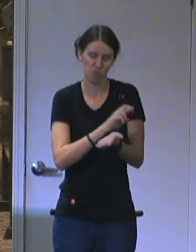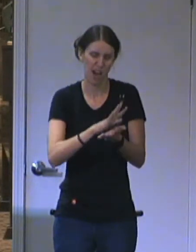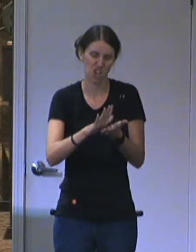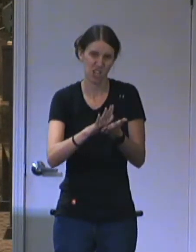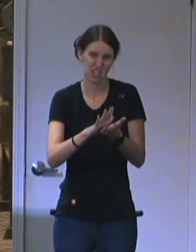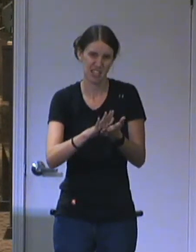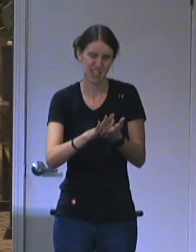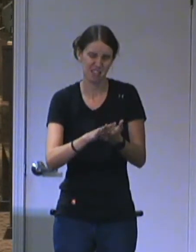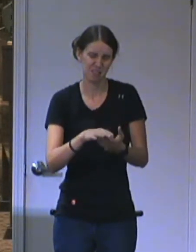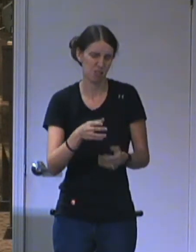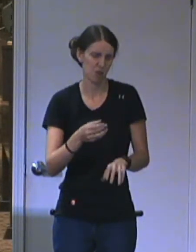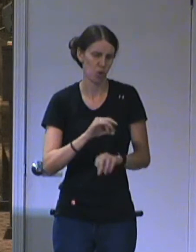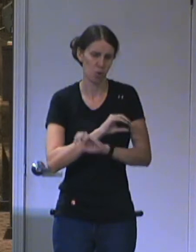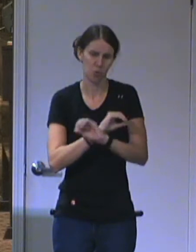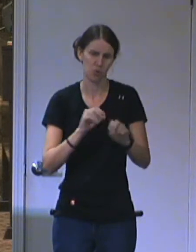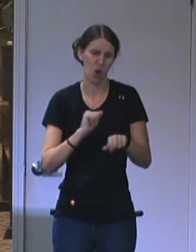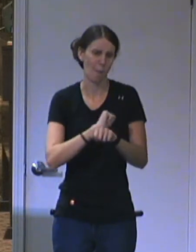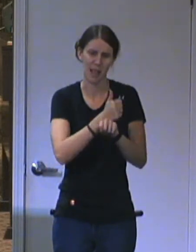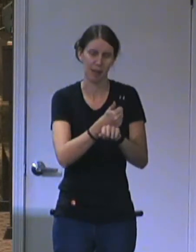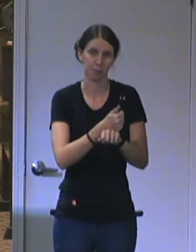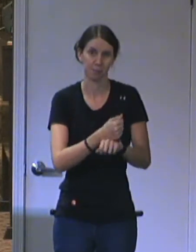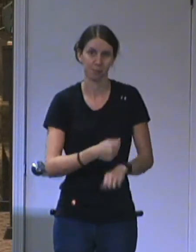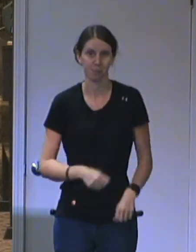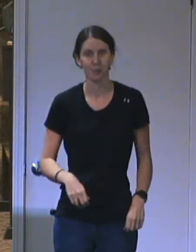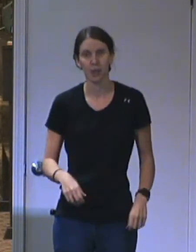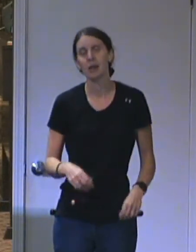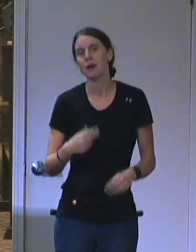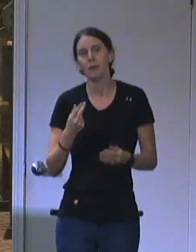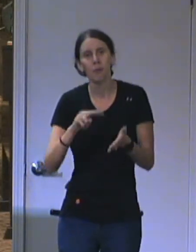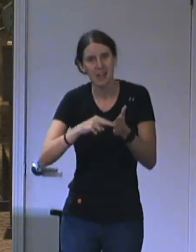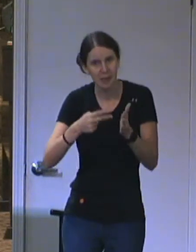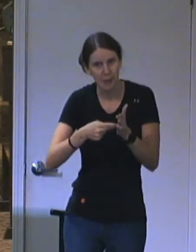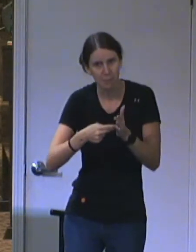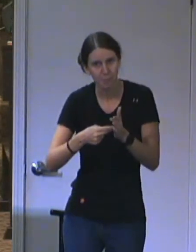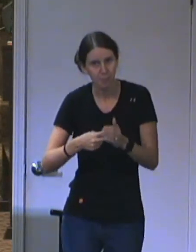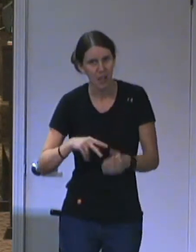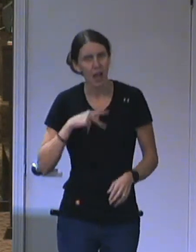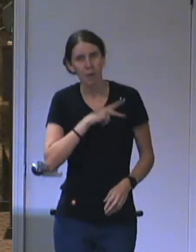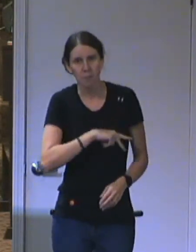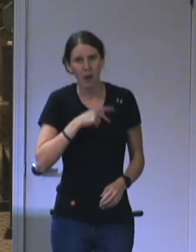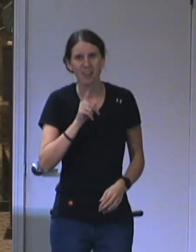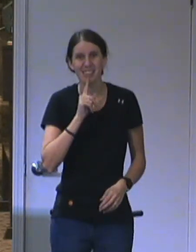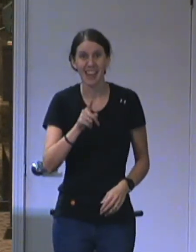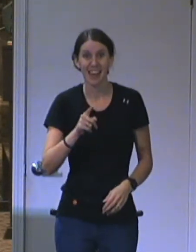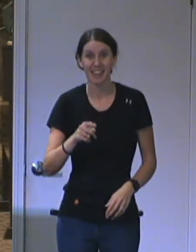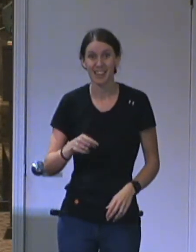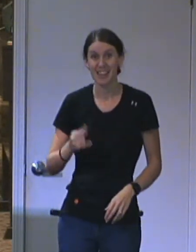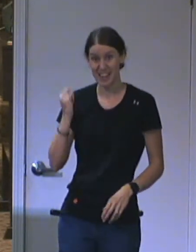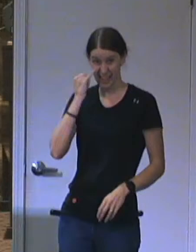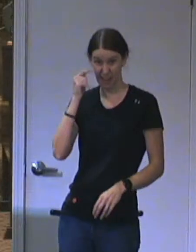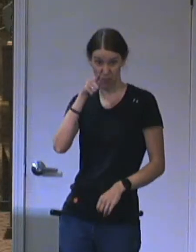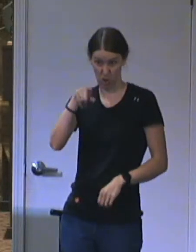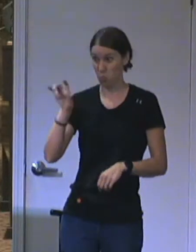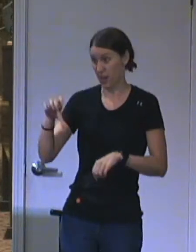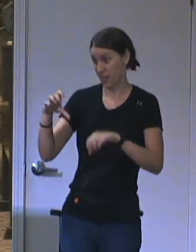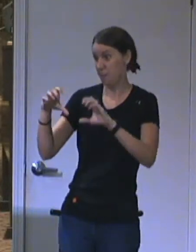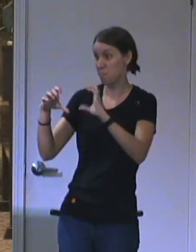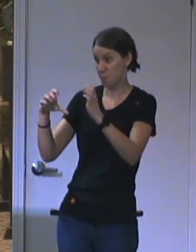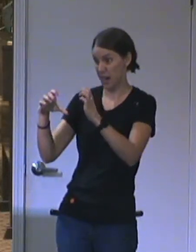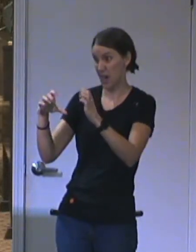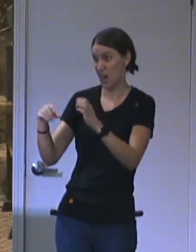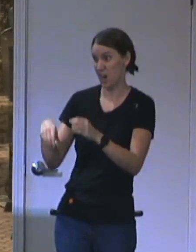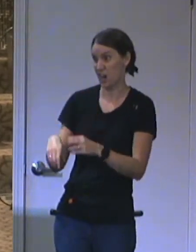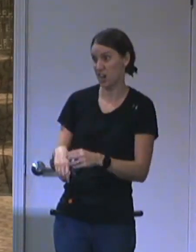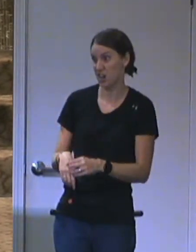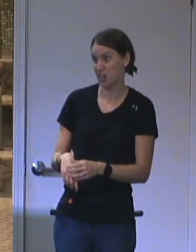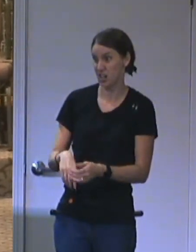blameless. He says, if you want to start comparing religious credentials, which, by the way,